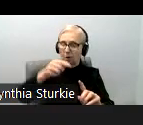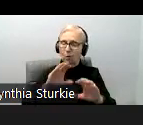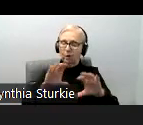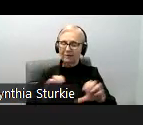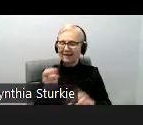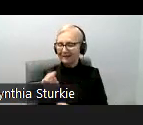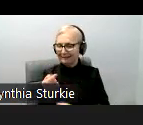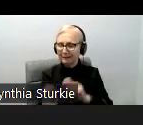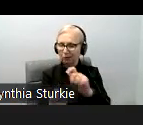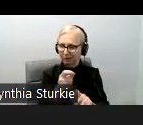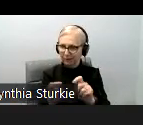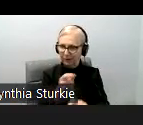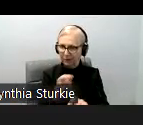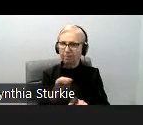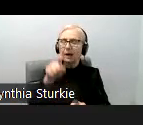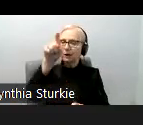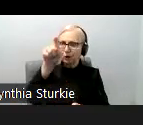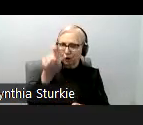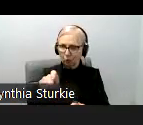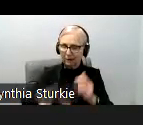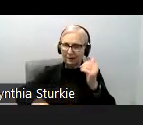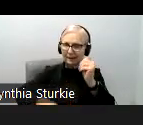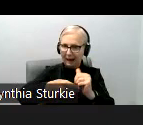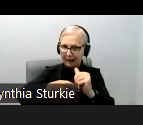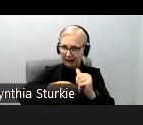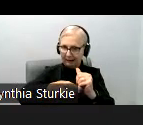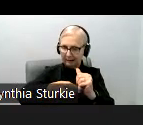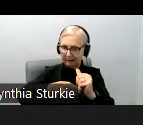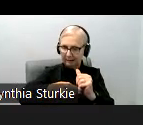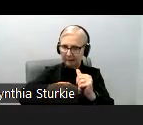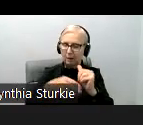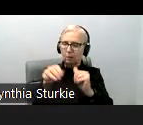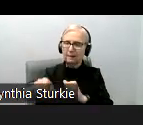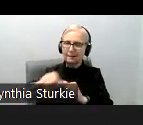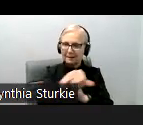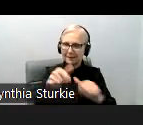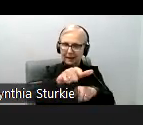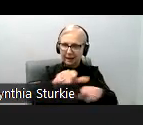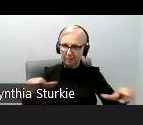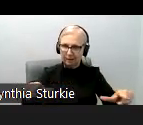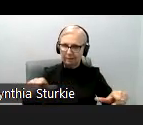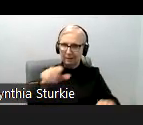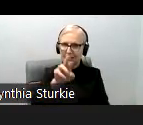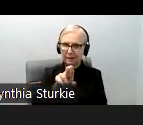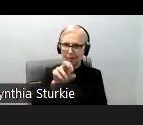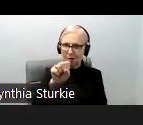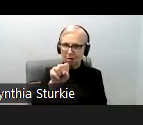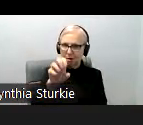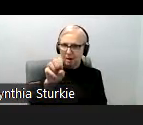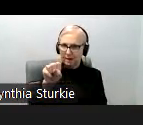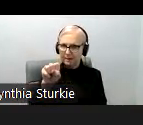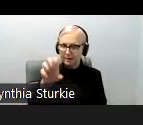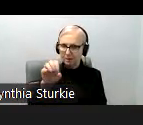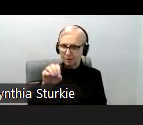looks like that does need to be added here. The idea is that it would be the same language that's in the RSSO license, that we do